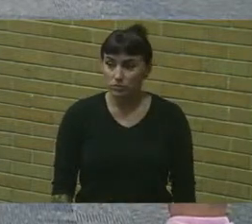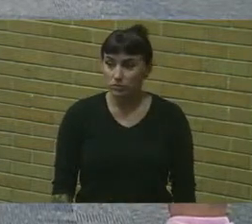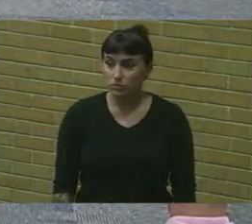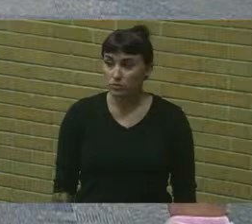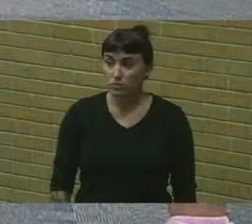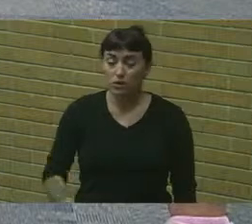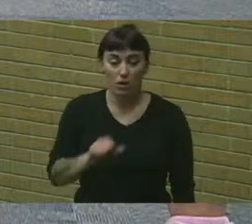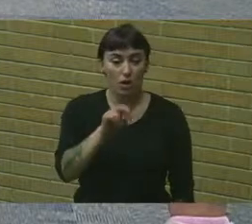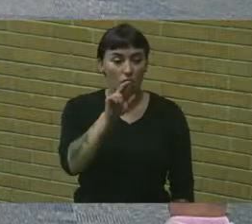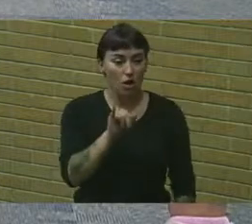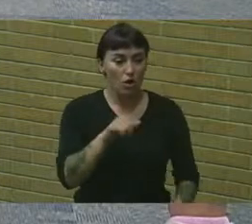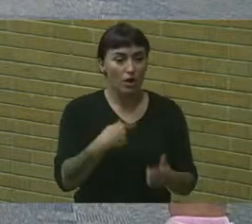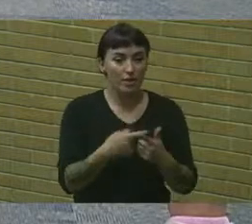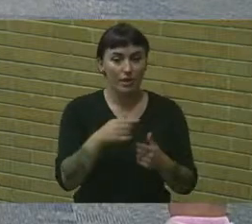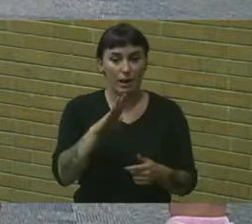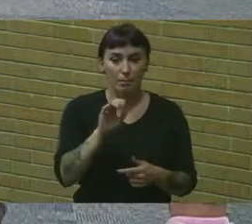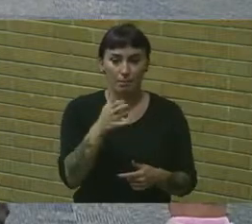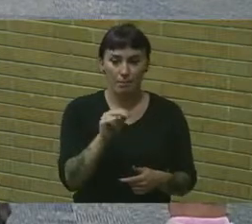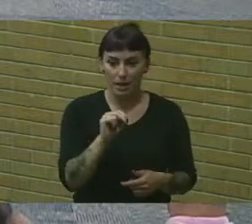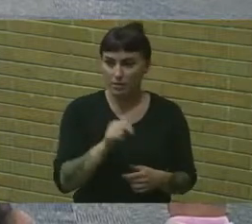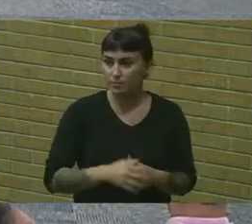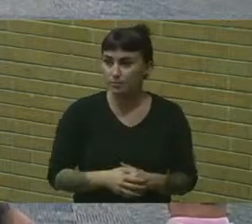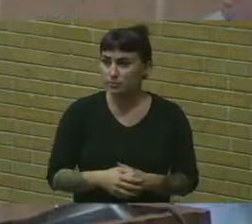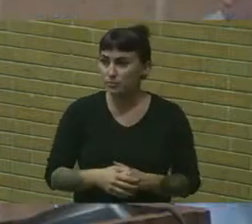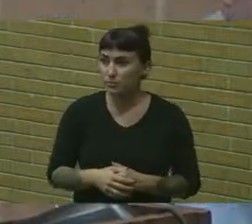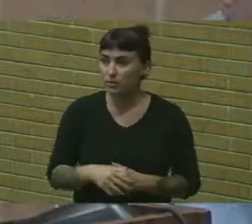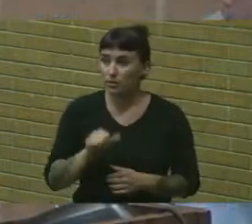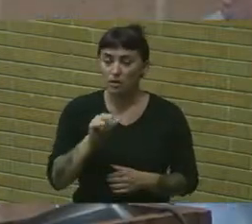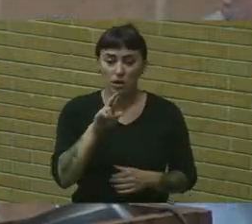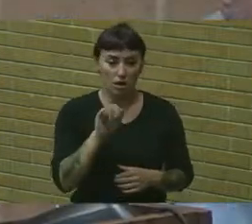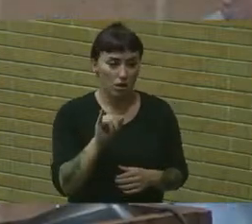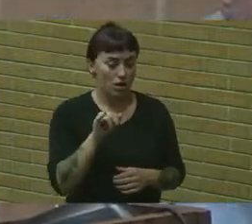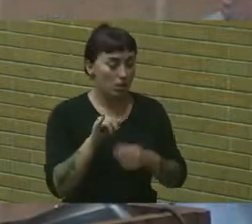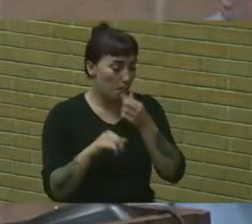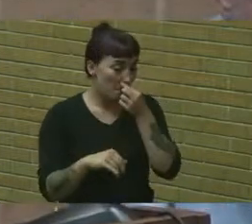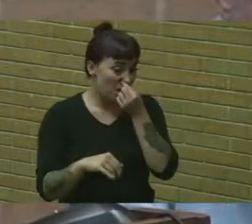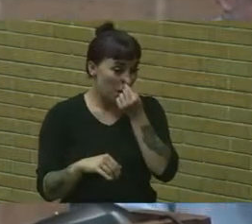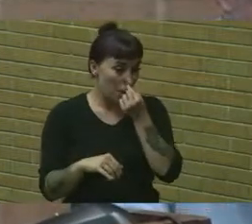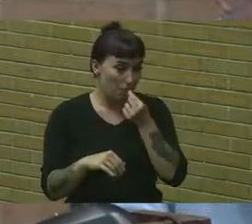Ari, followed by Ben Rosen. Ari Shokot, Grosvenor Road.